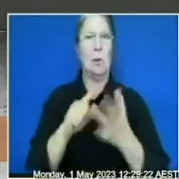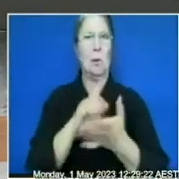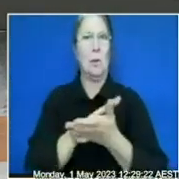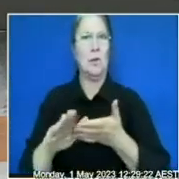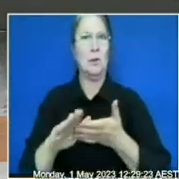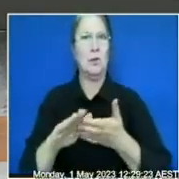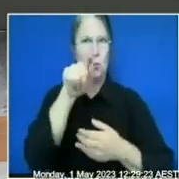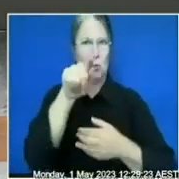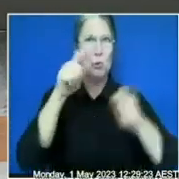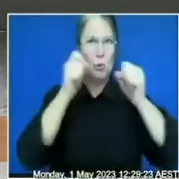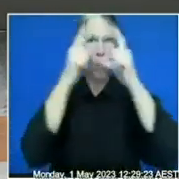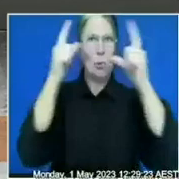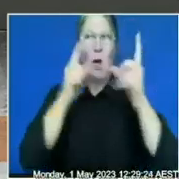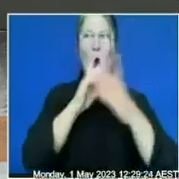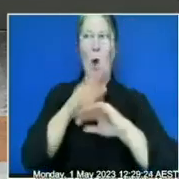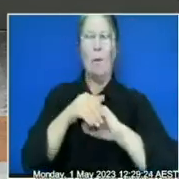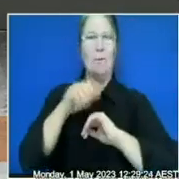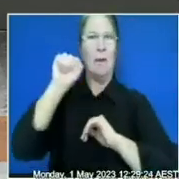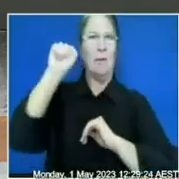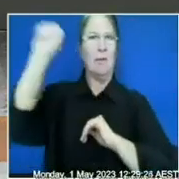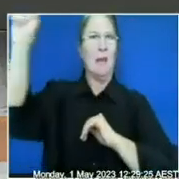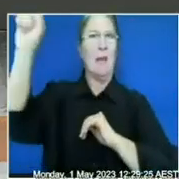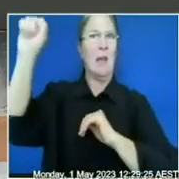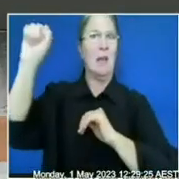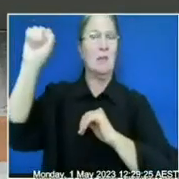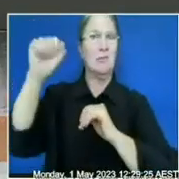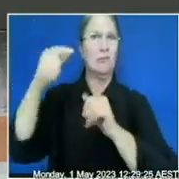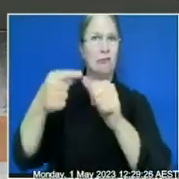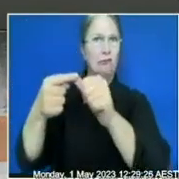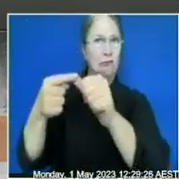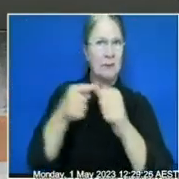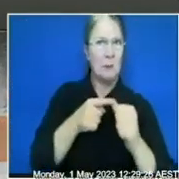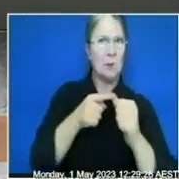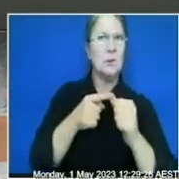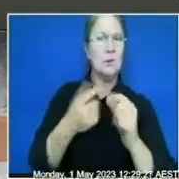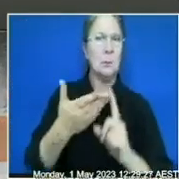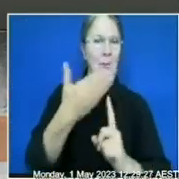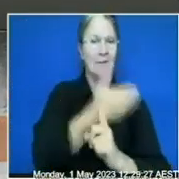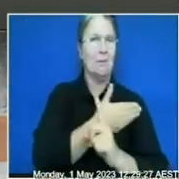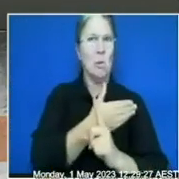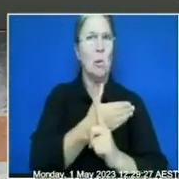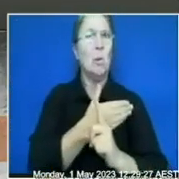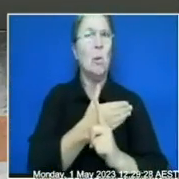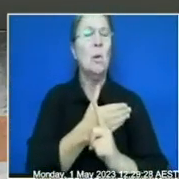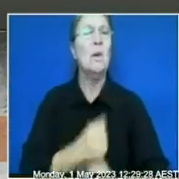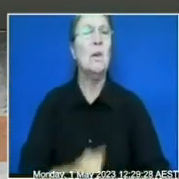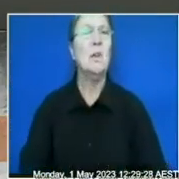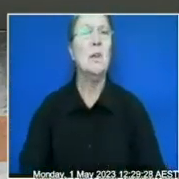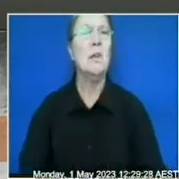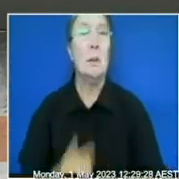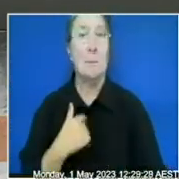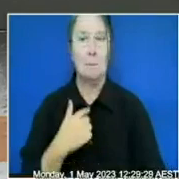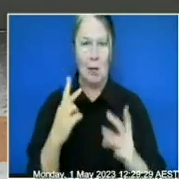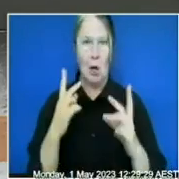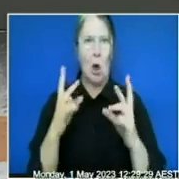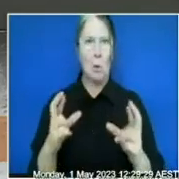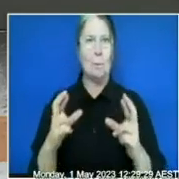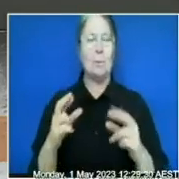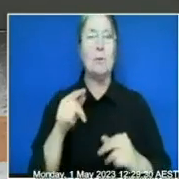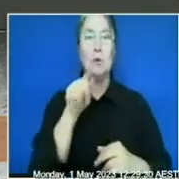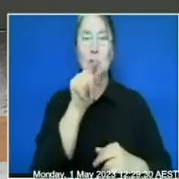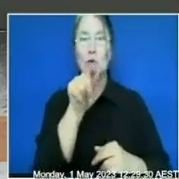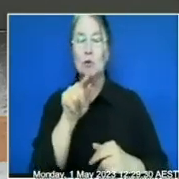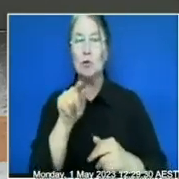hoping that the fact that you haven't had a good chance to read this from cover to cover won't hamper our I think, what are fairly